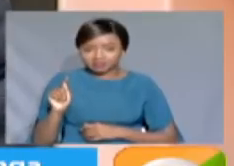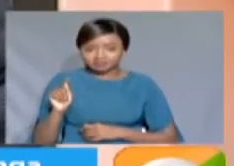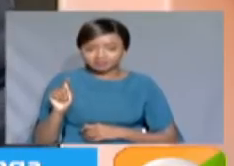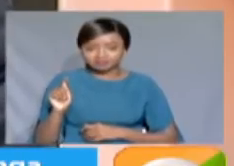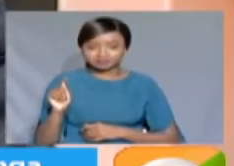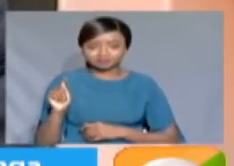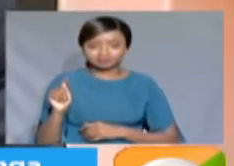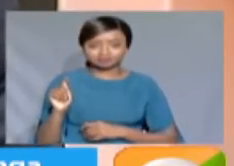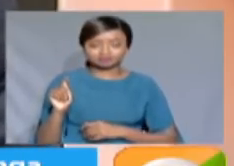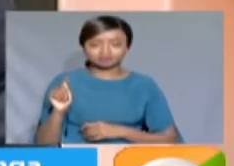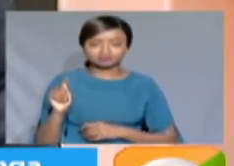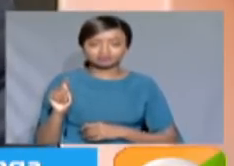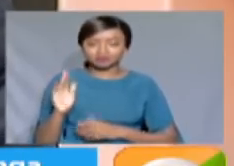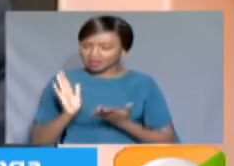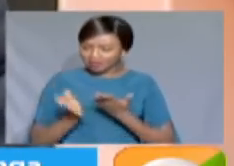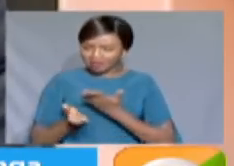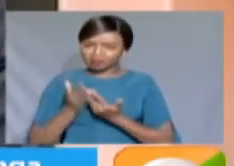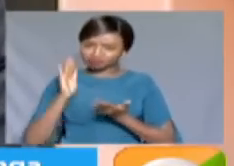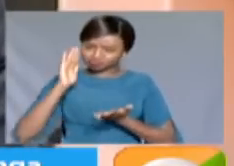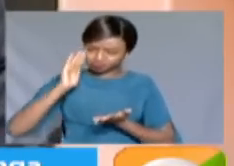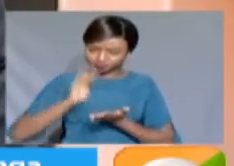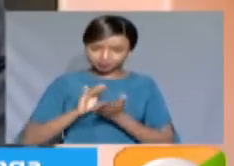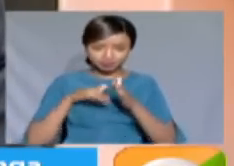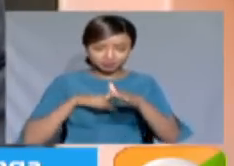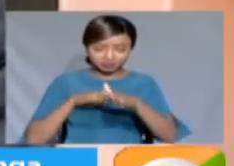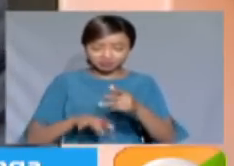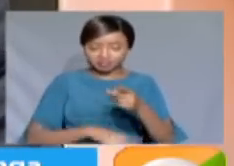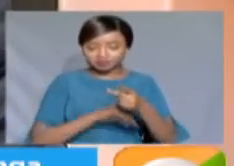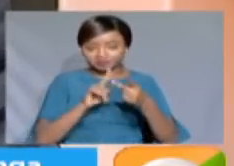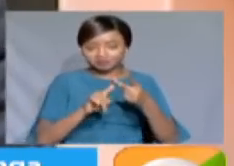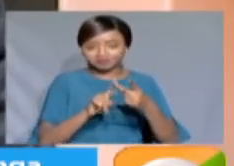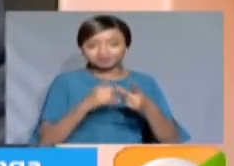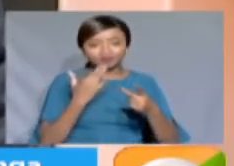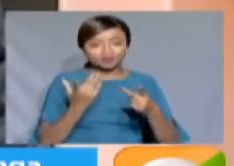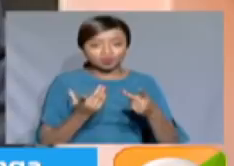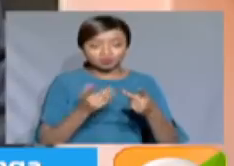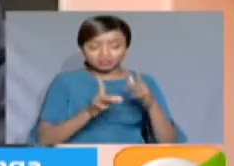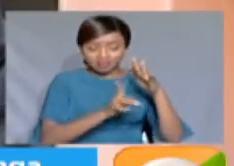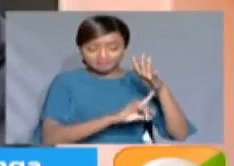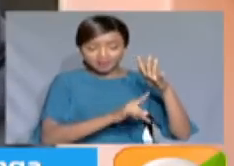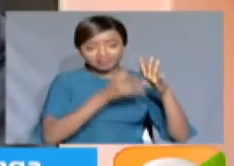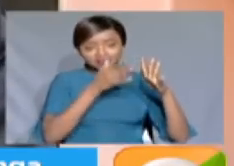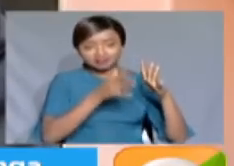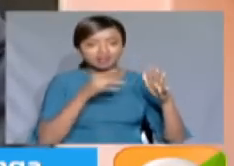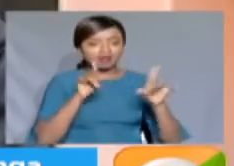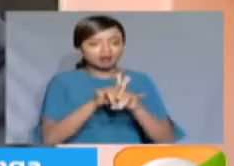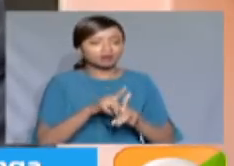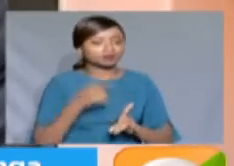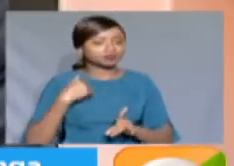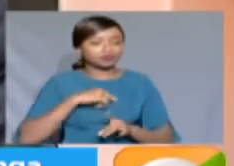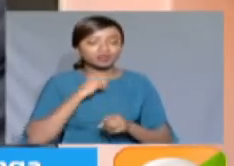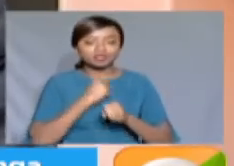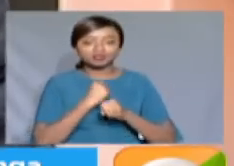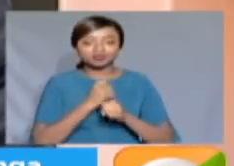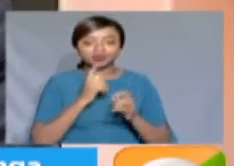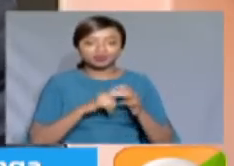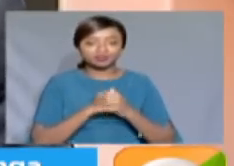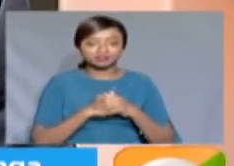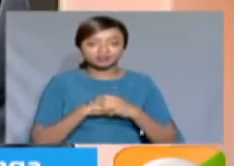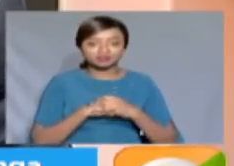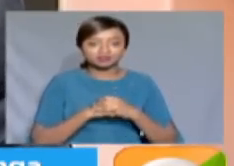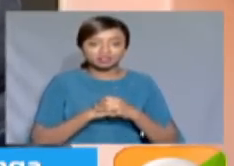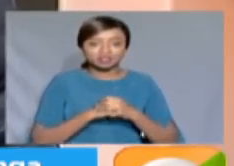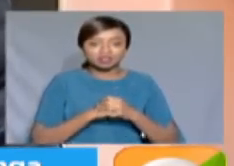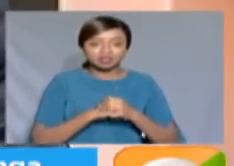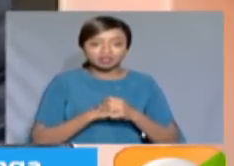of moving traffic. The second thing is that in the ministry, we're also doing the commuter rail, which is also competing